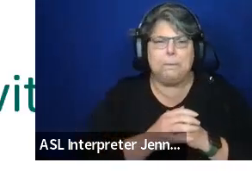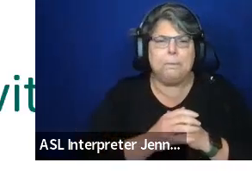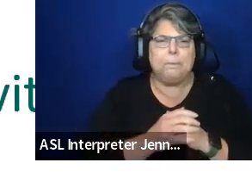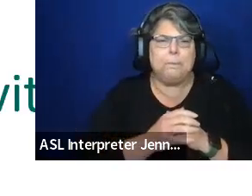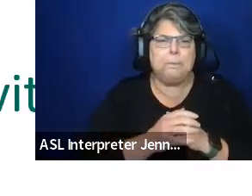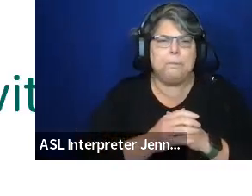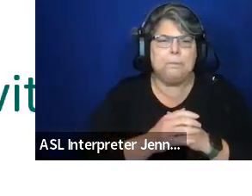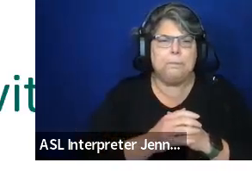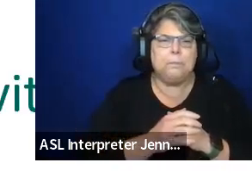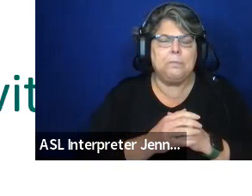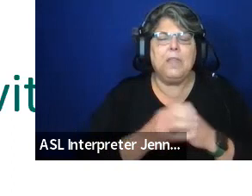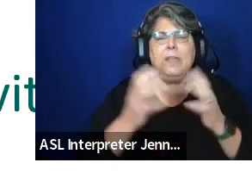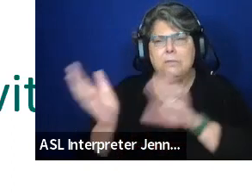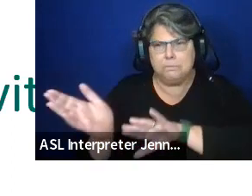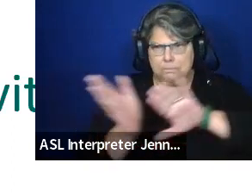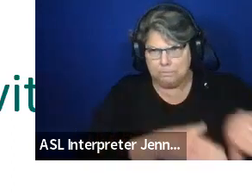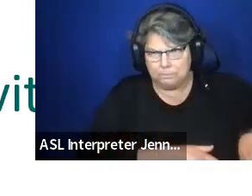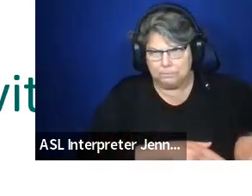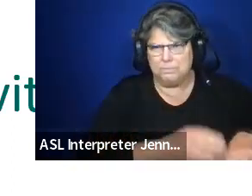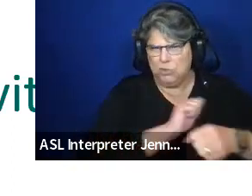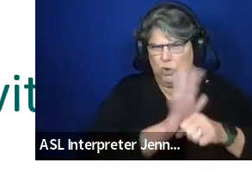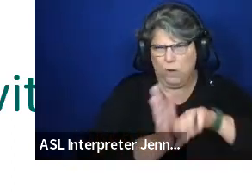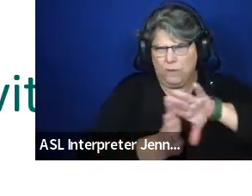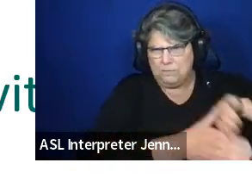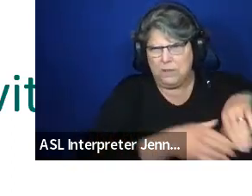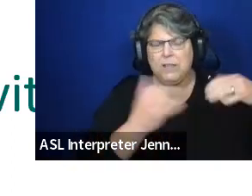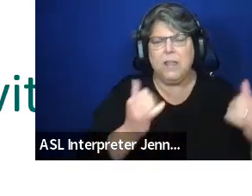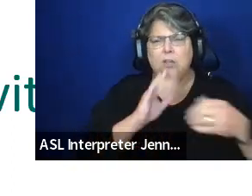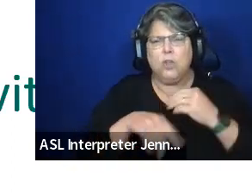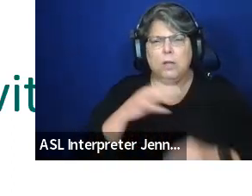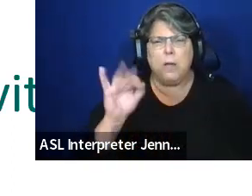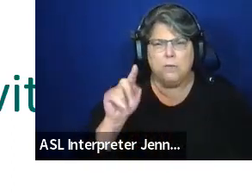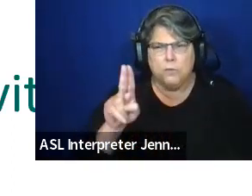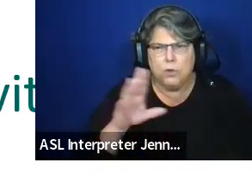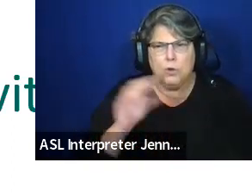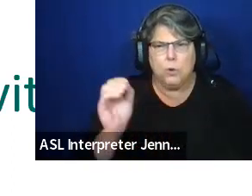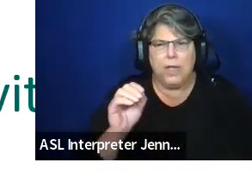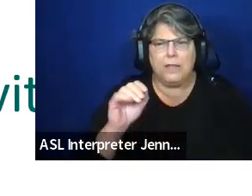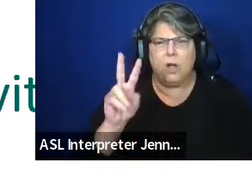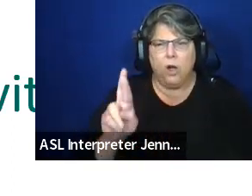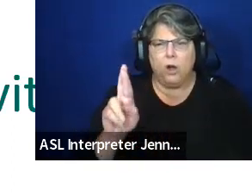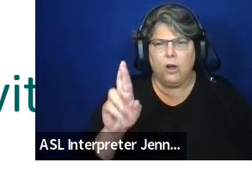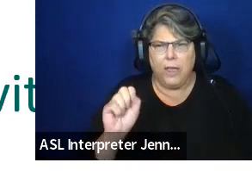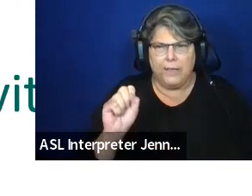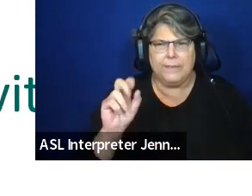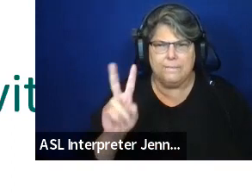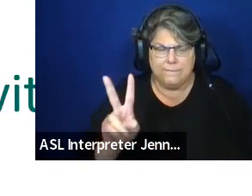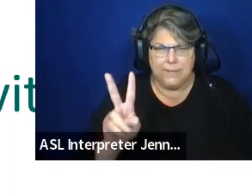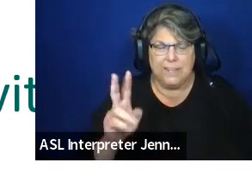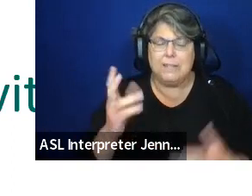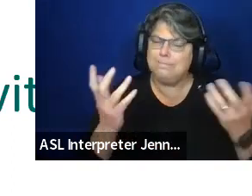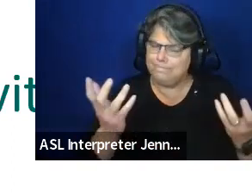Turning to influenza and RSV, it's important to note that our ability to